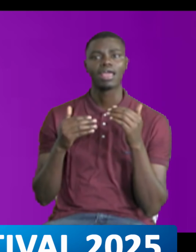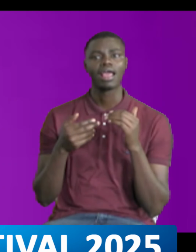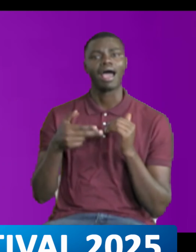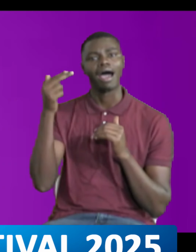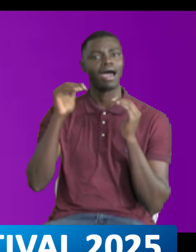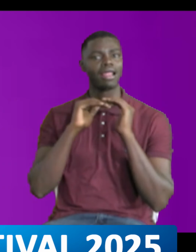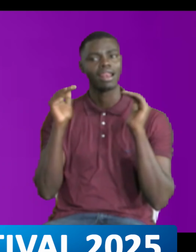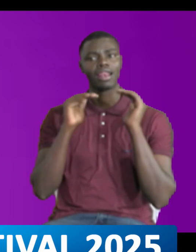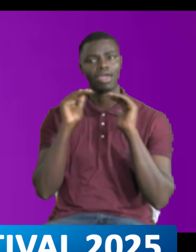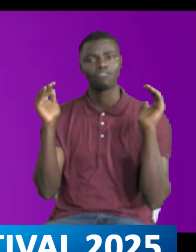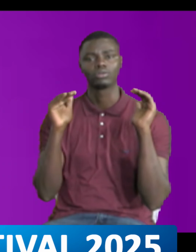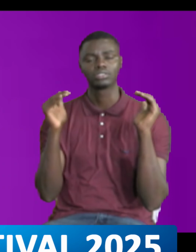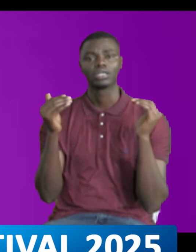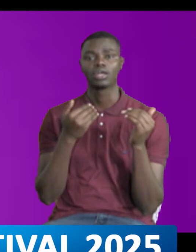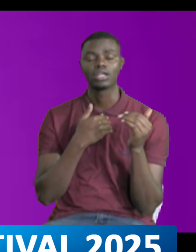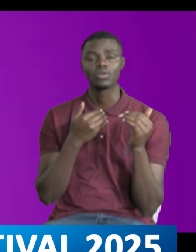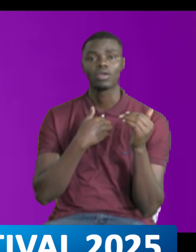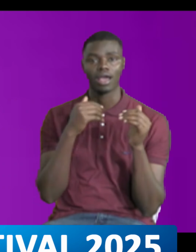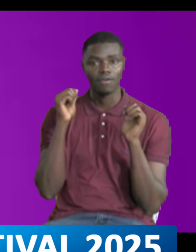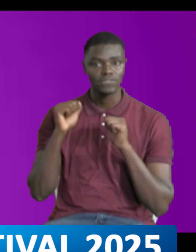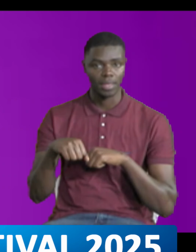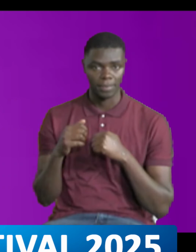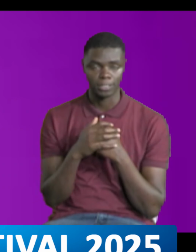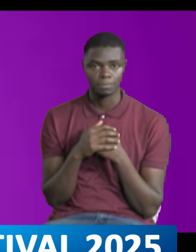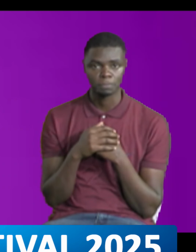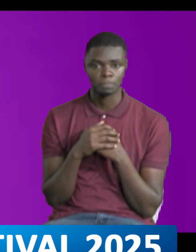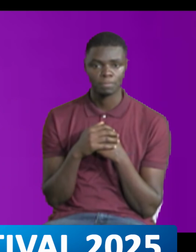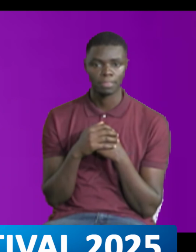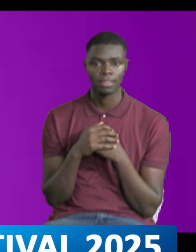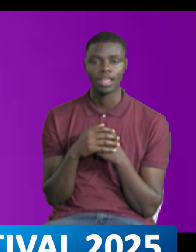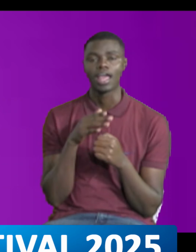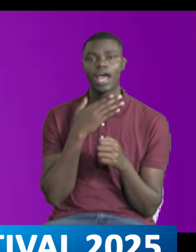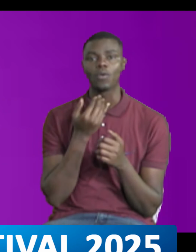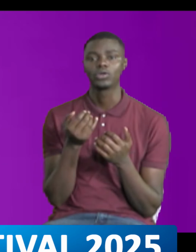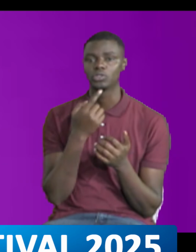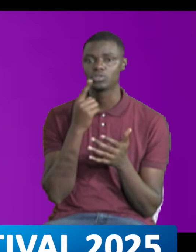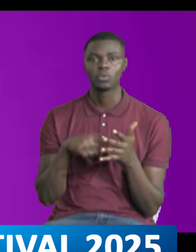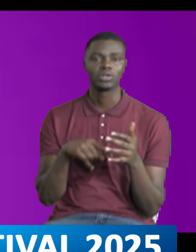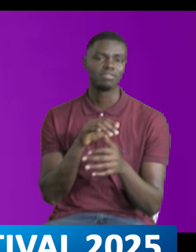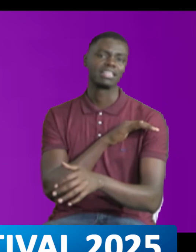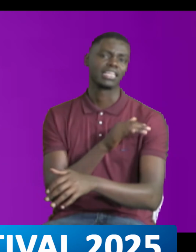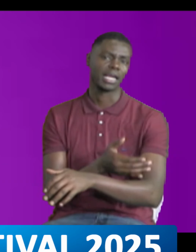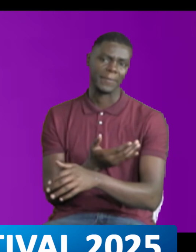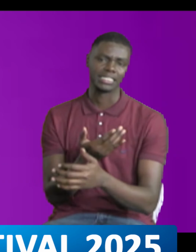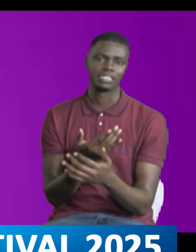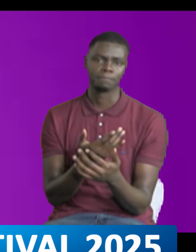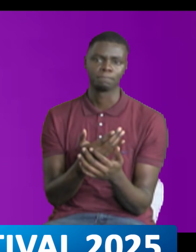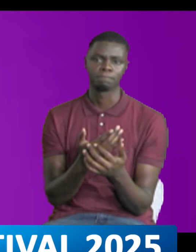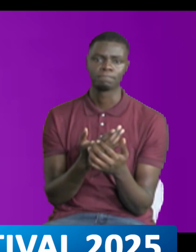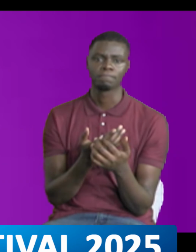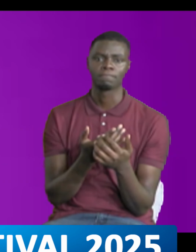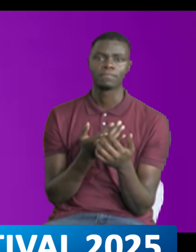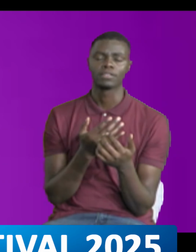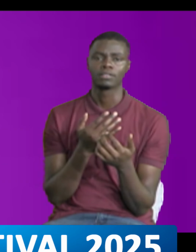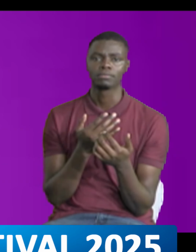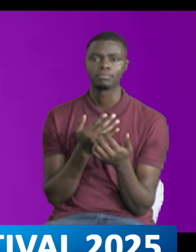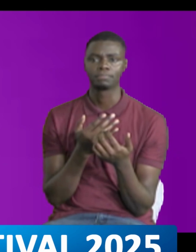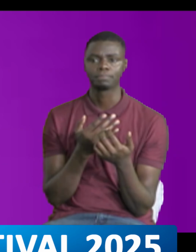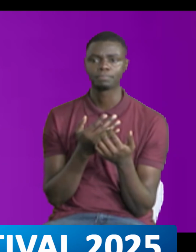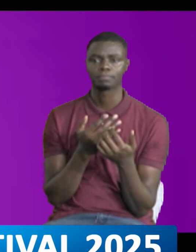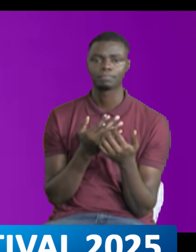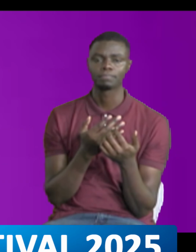we can, we know we have the ability, and I want even to say capacity to some